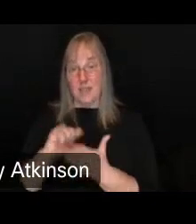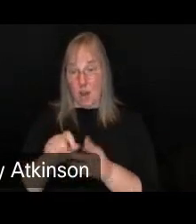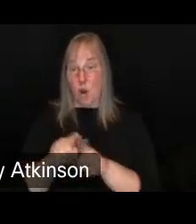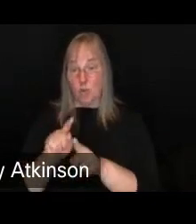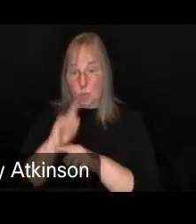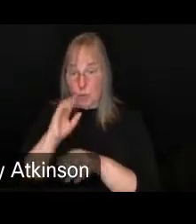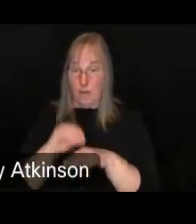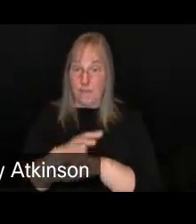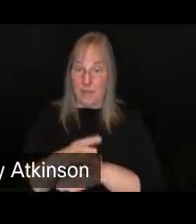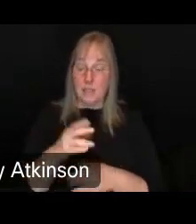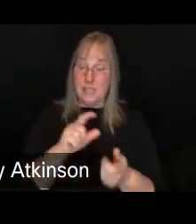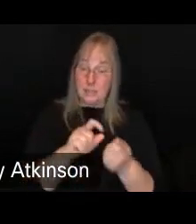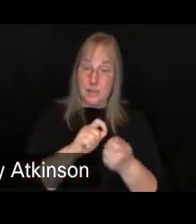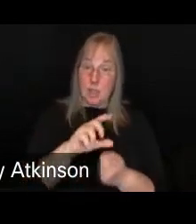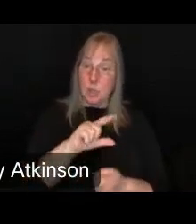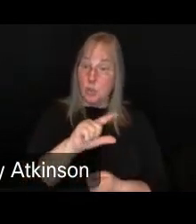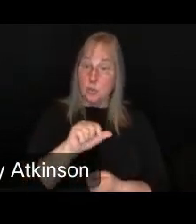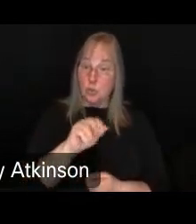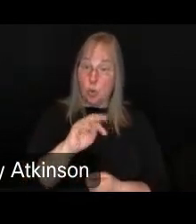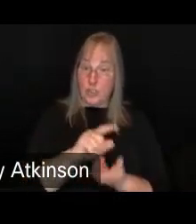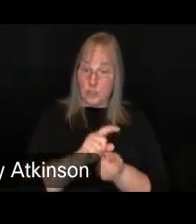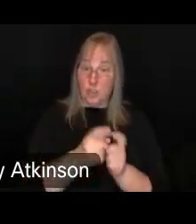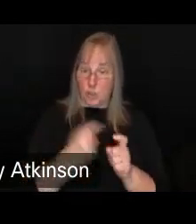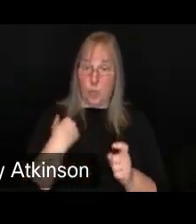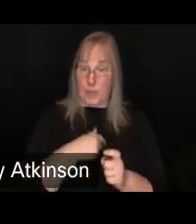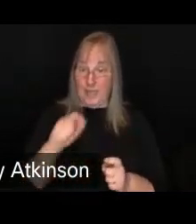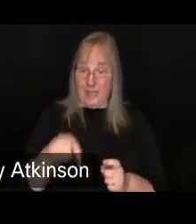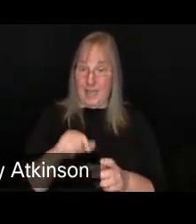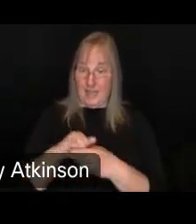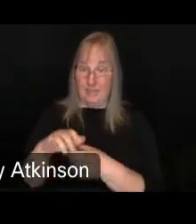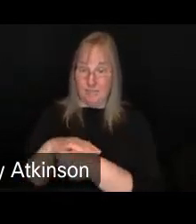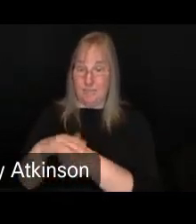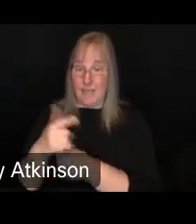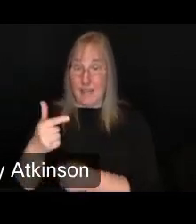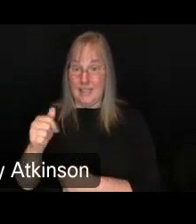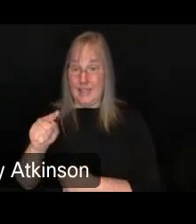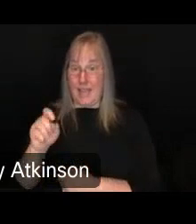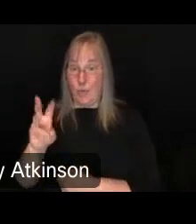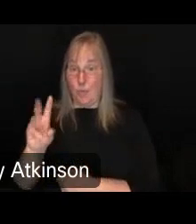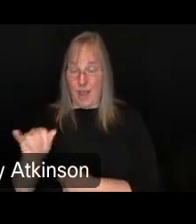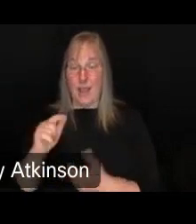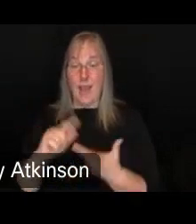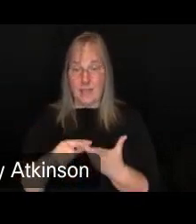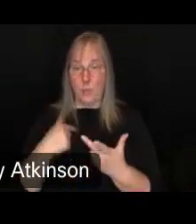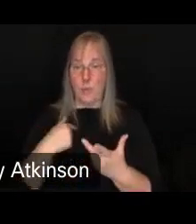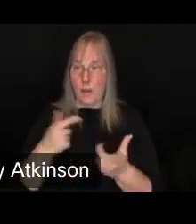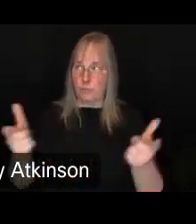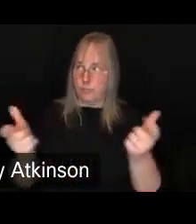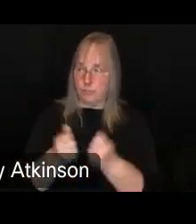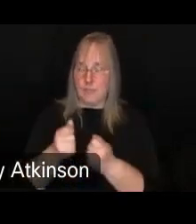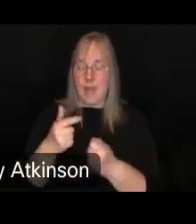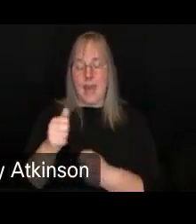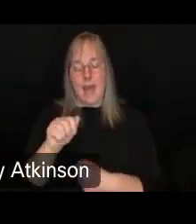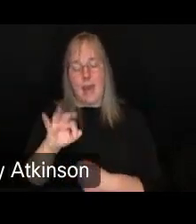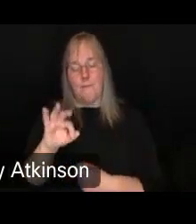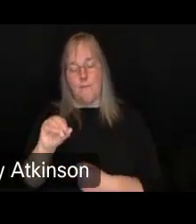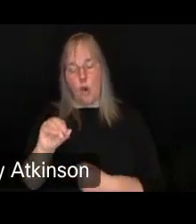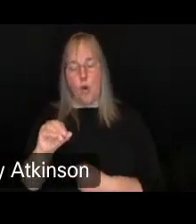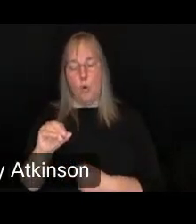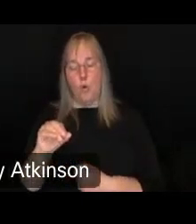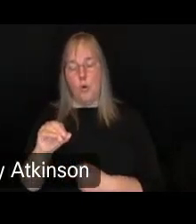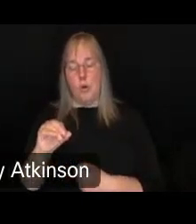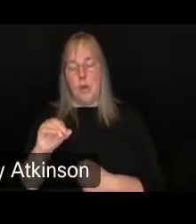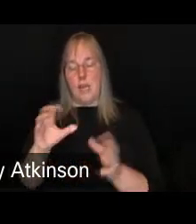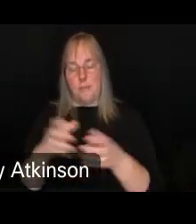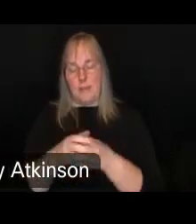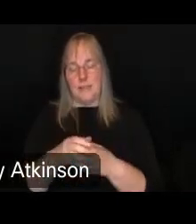changes that we need in Gateway. And then I mentioned earlier, we'll have to convene an APFO committee, Adequate Public Facilities Ordinance Committee, within